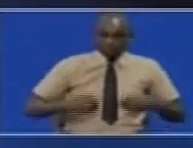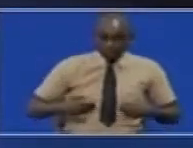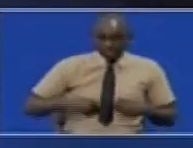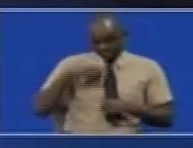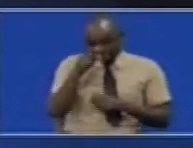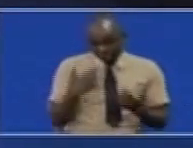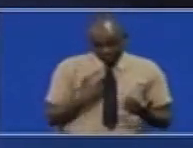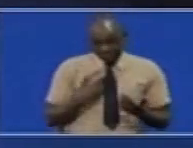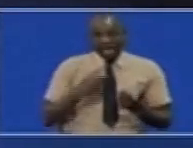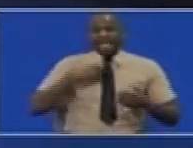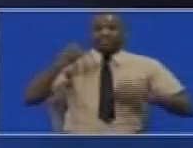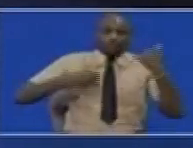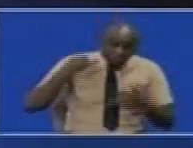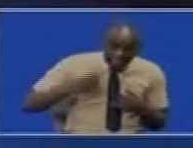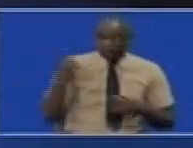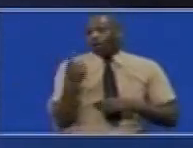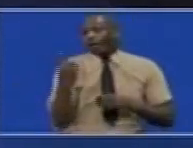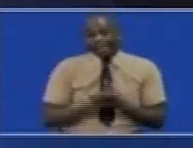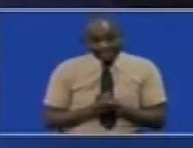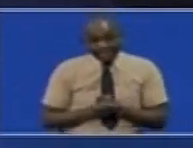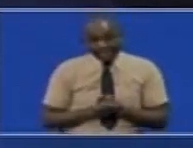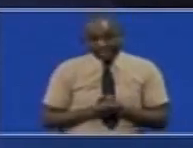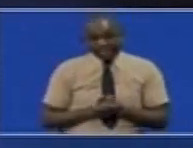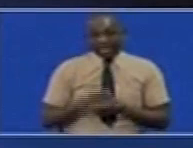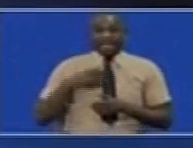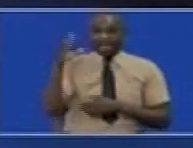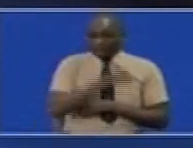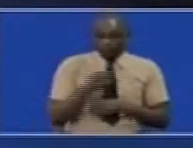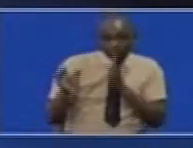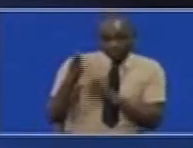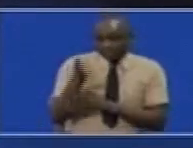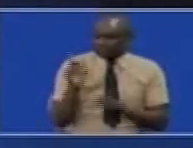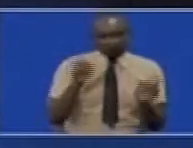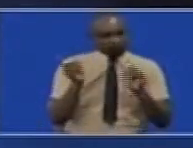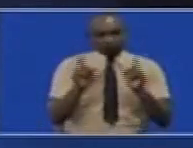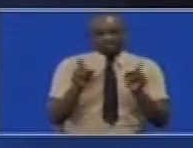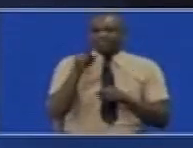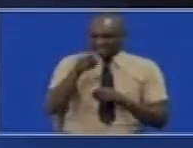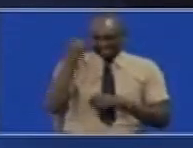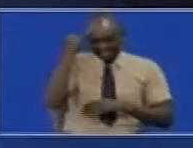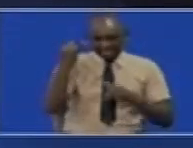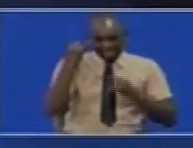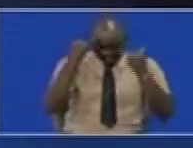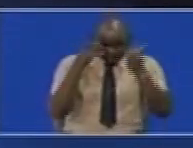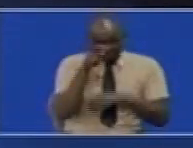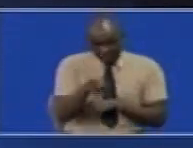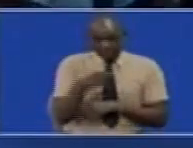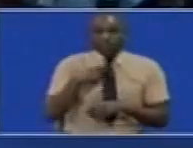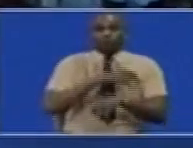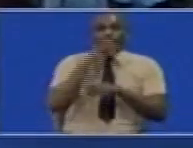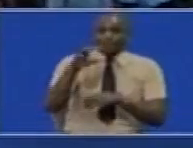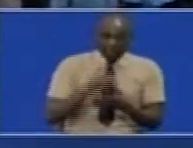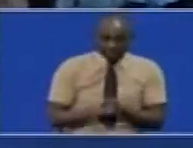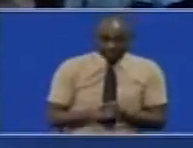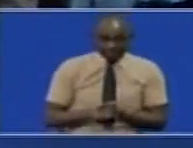longer be about entertainment, about lack of opportunity. This initiative seeks to empower